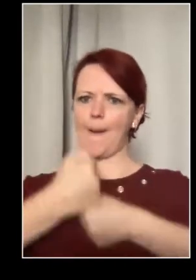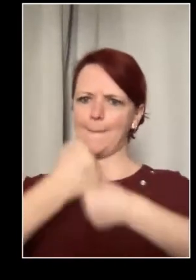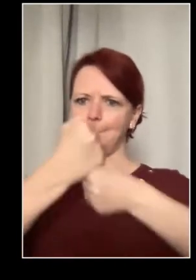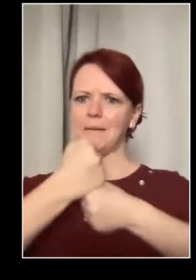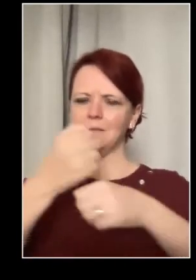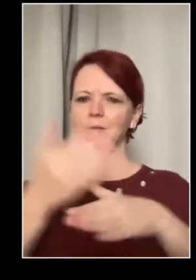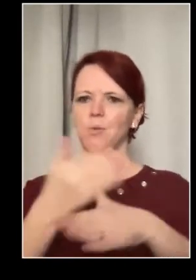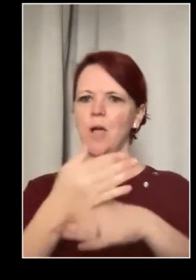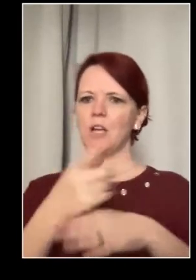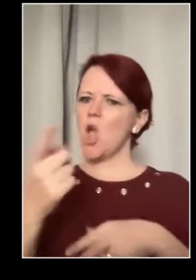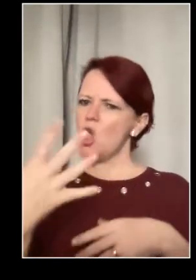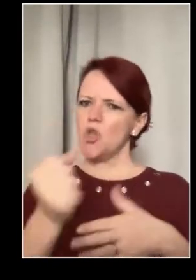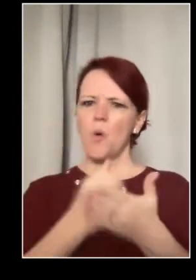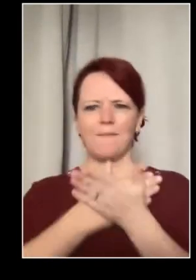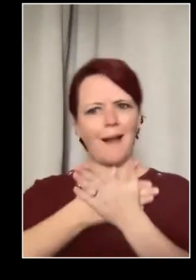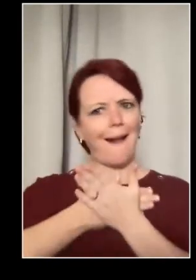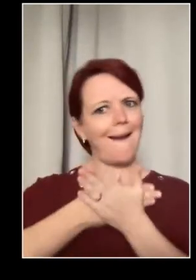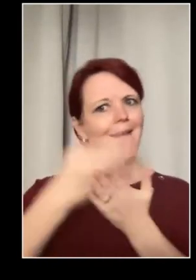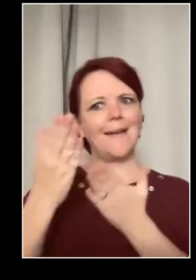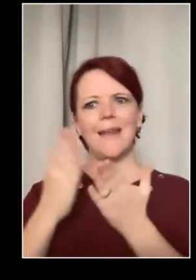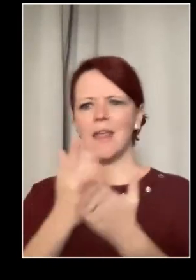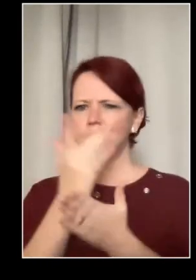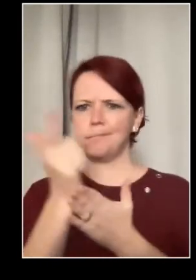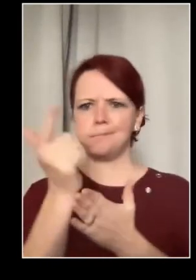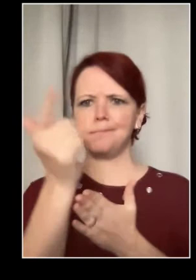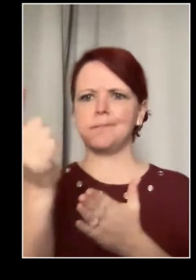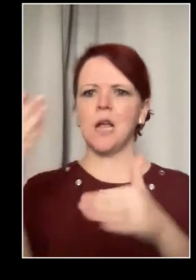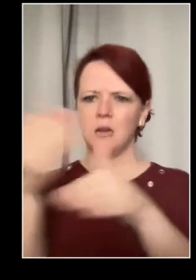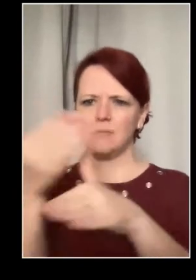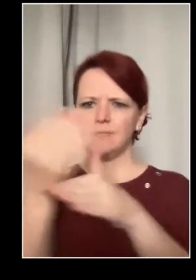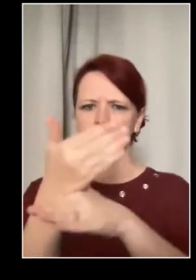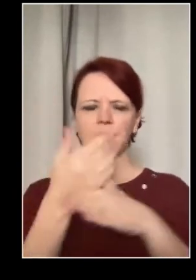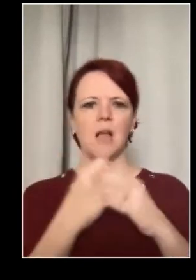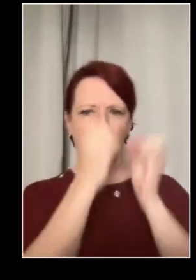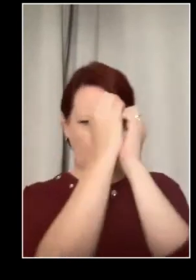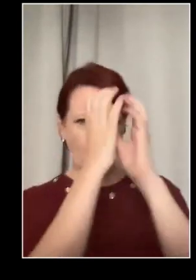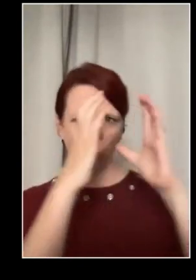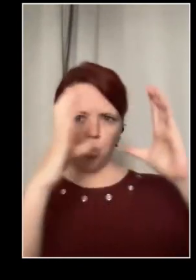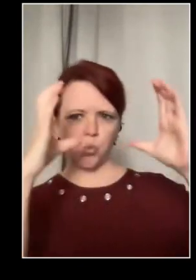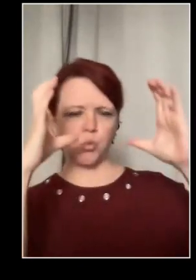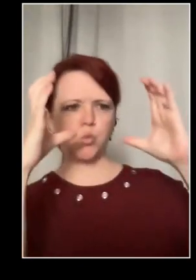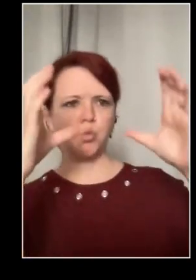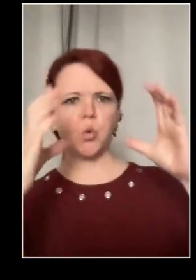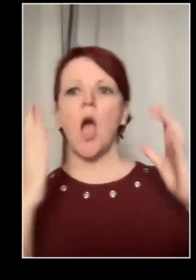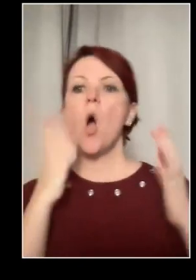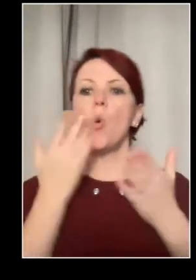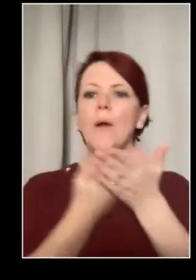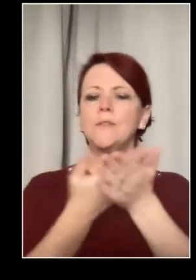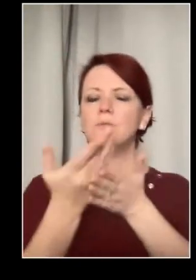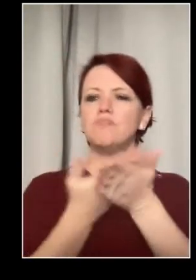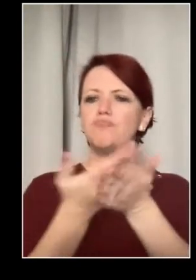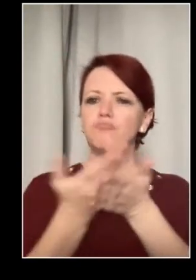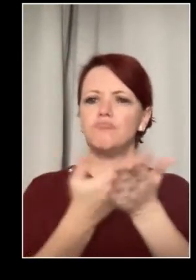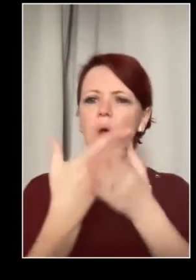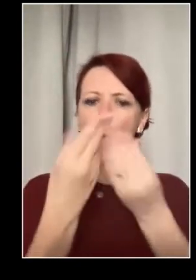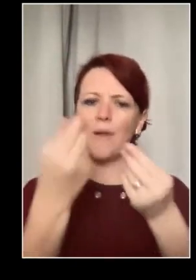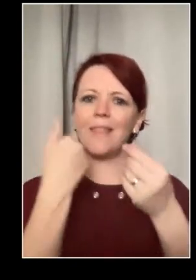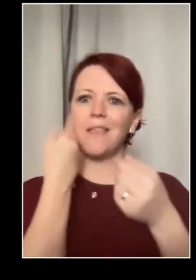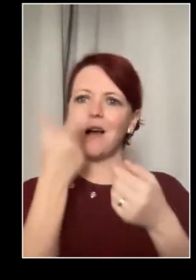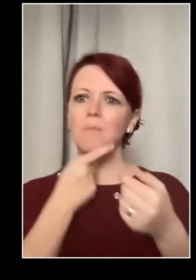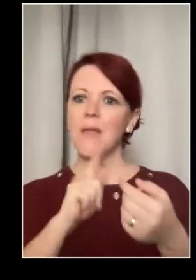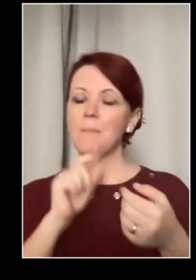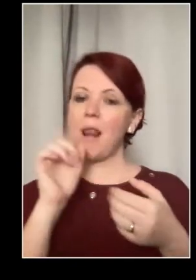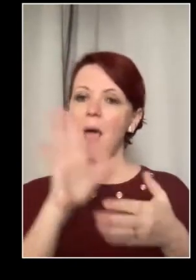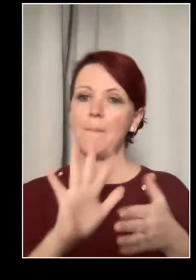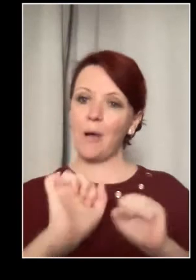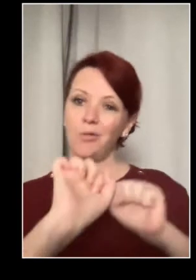clear career route with strong aspirations and great reach when talking to young people about their future. So massive well done. And congratulations